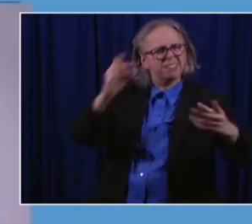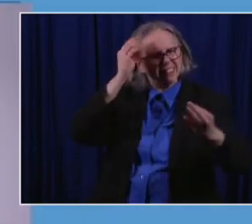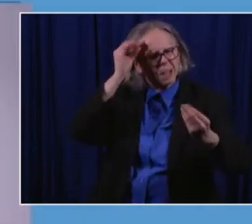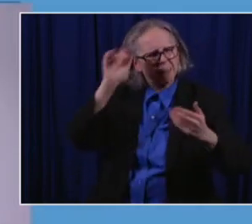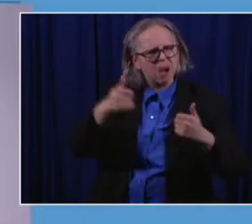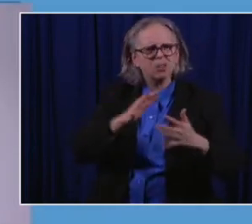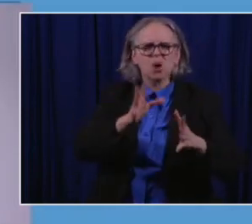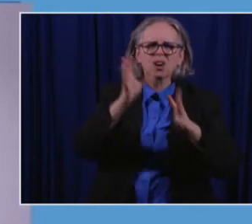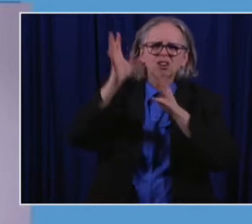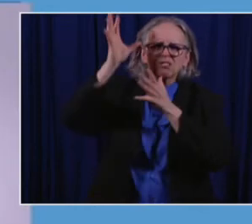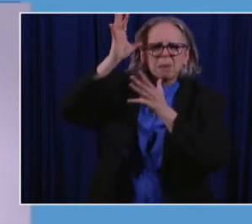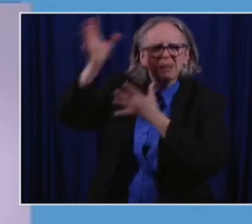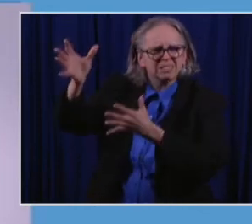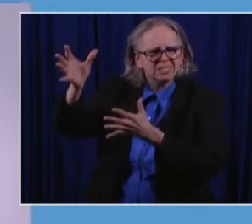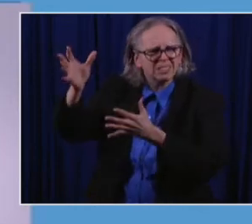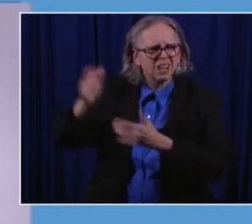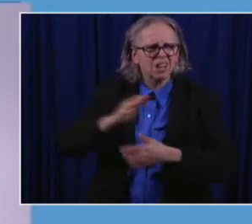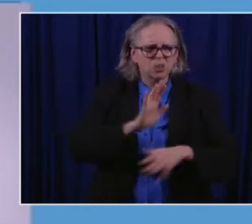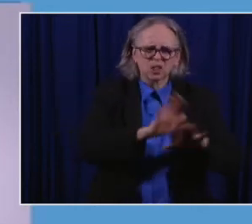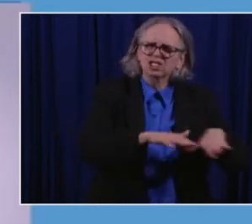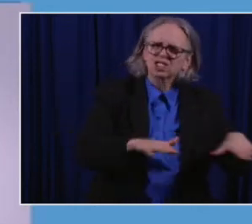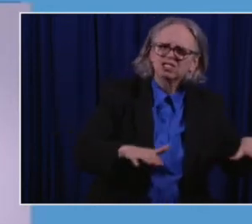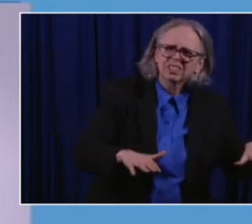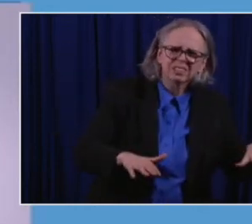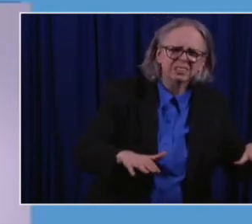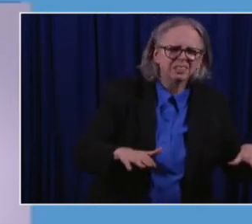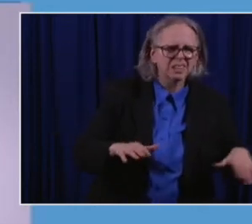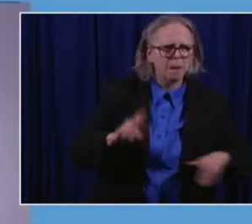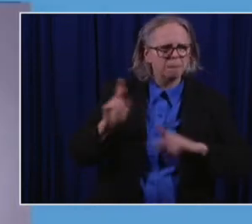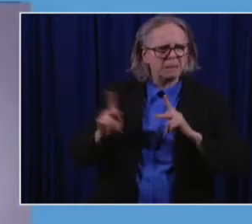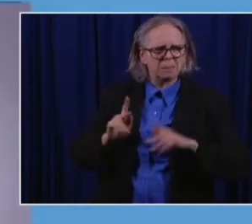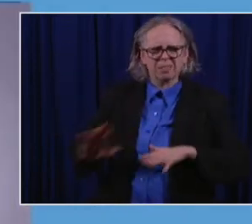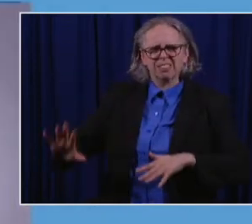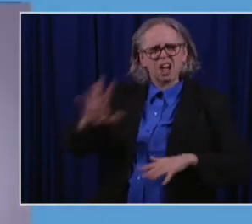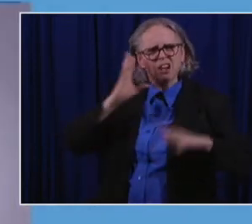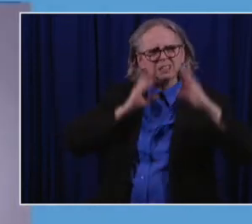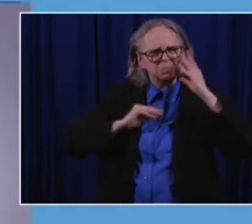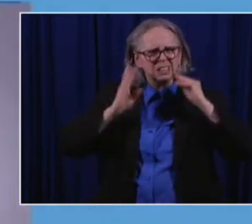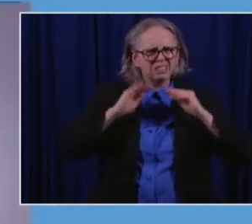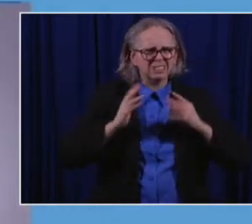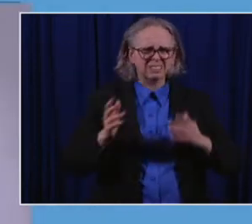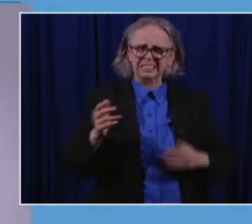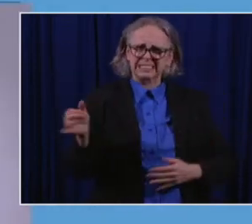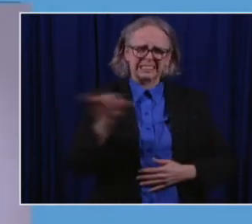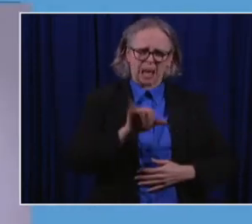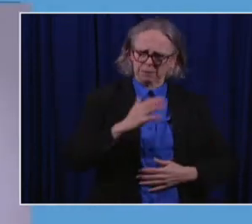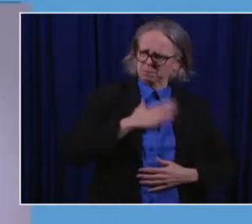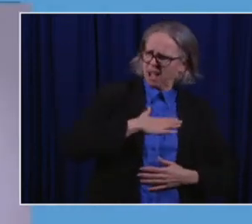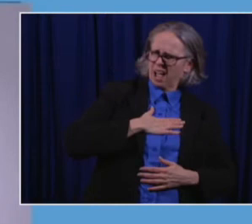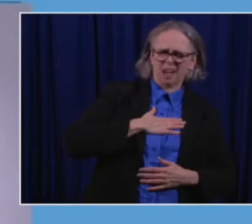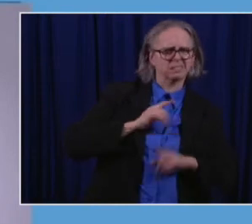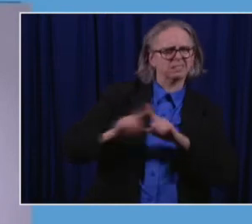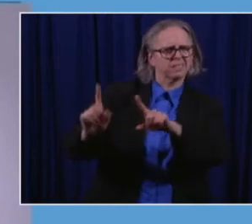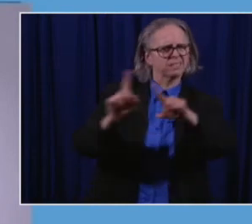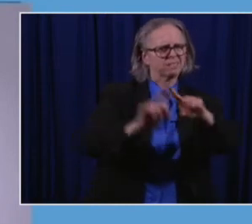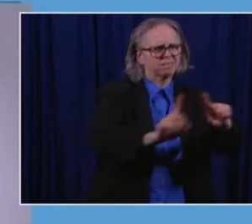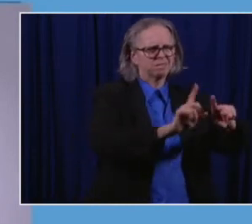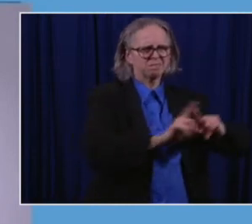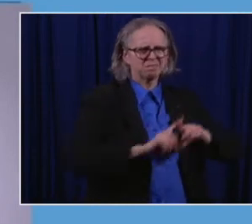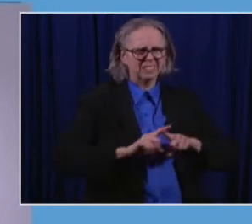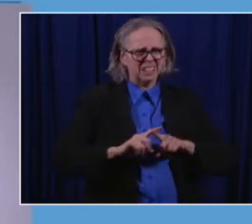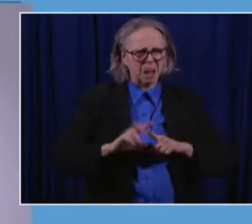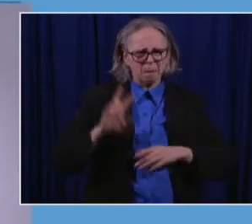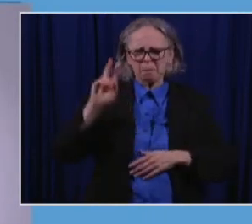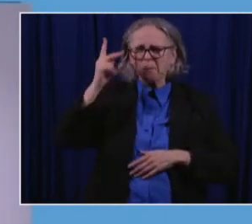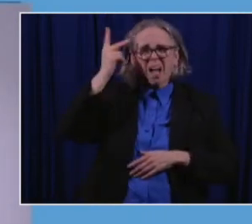circumstances different from our own. This isn't about our politics. It's about taking care of each other. Because if we wear masks and